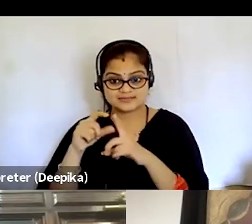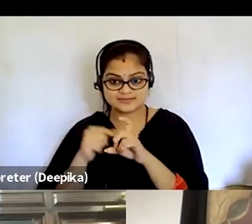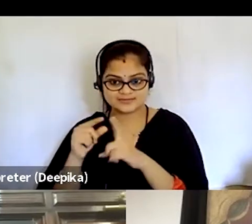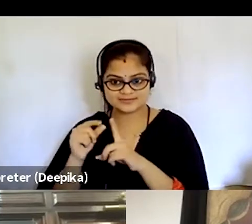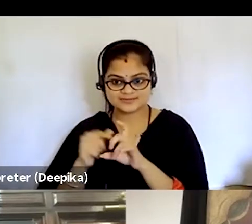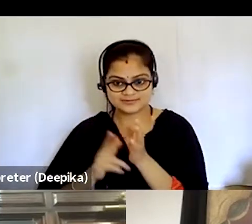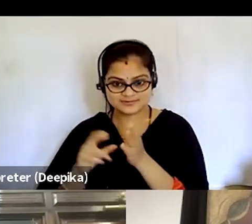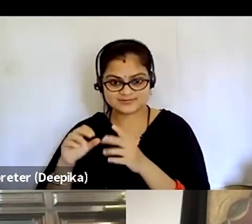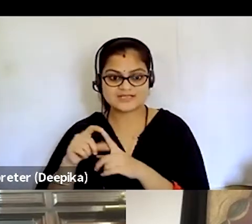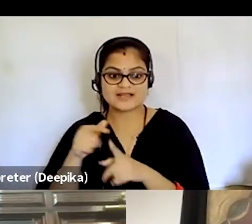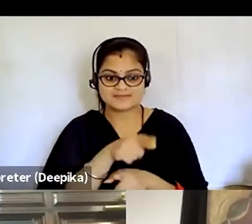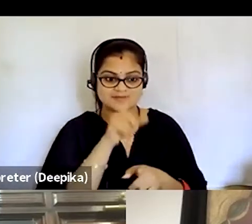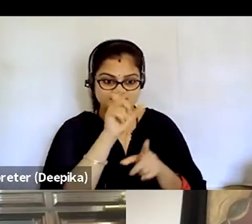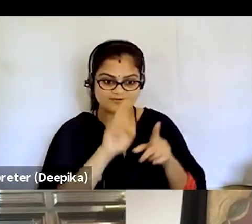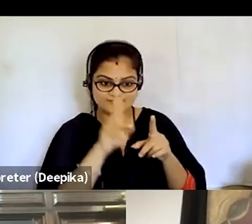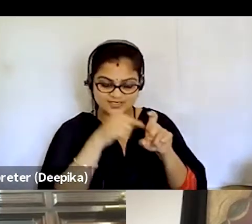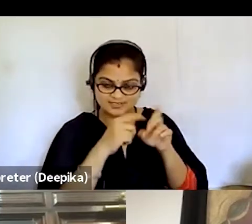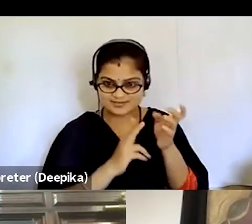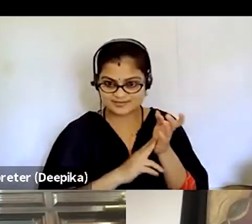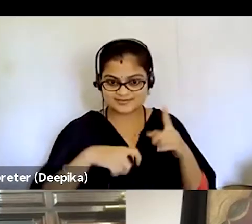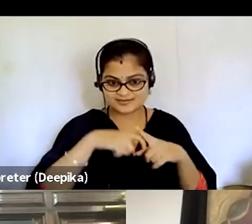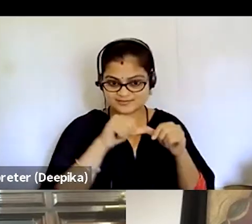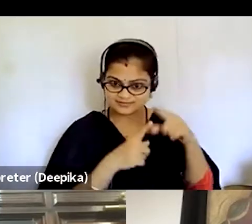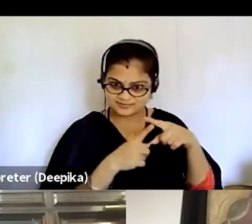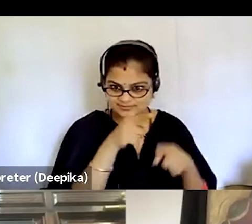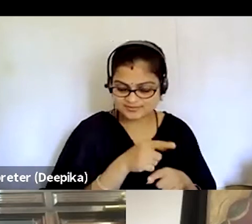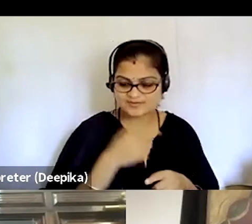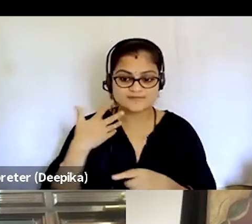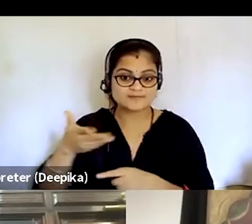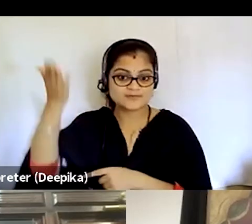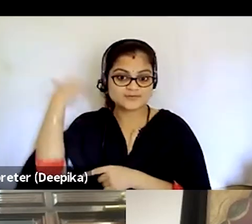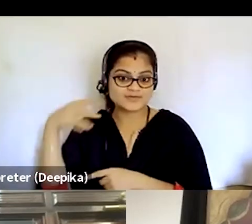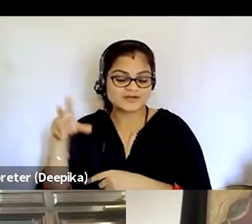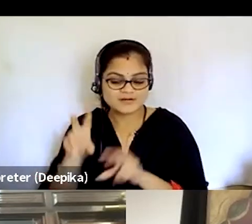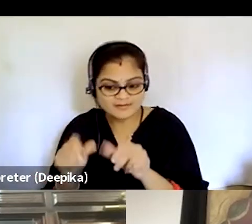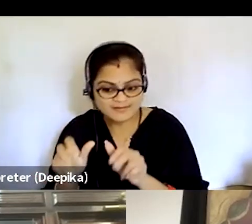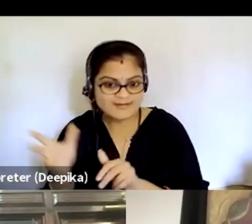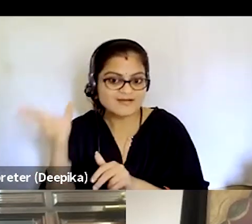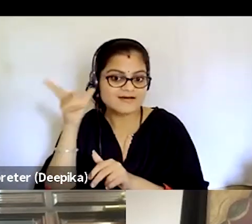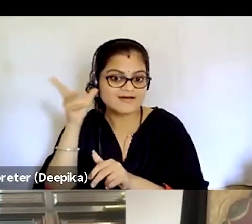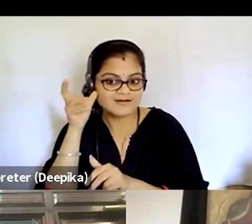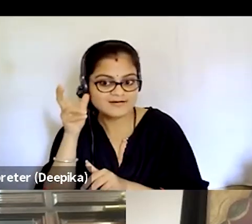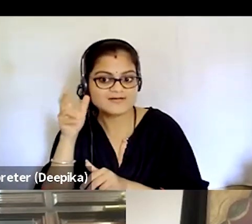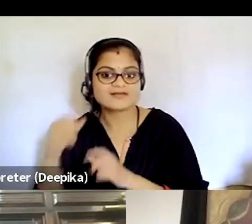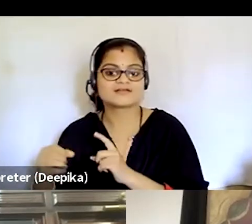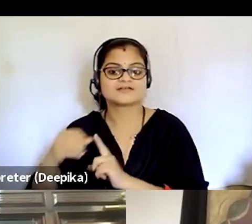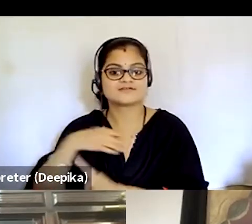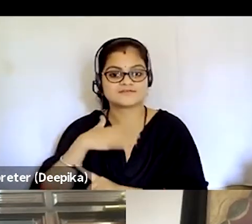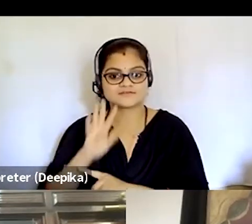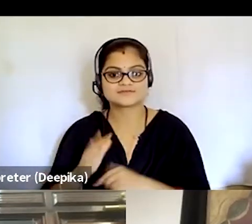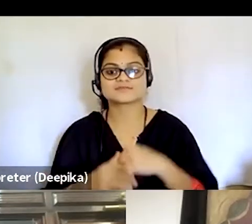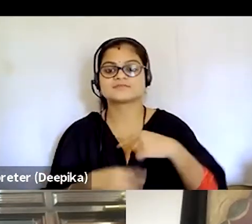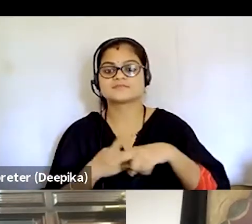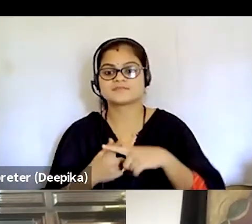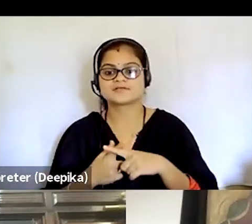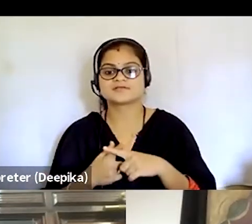People, like Venkat said, we've all grown up being influenced by the music that we heard on the radio, the audio cassettes that people used to